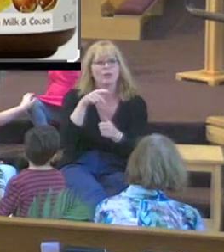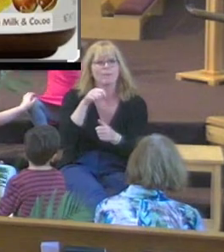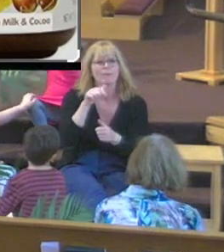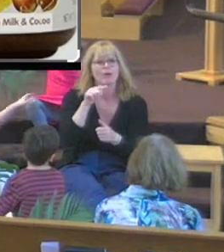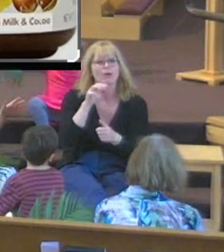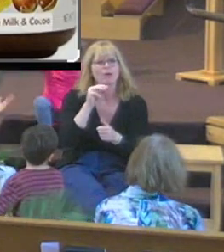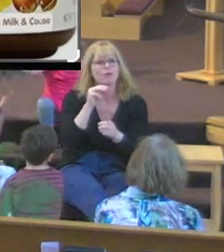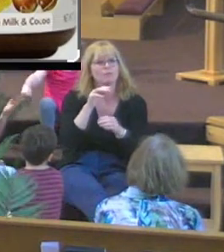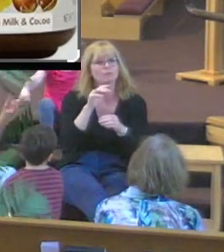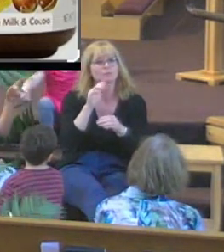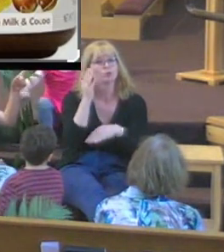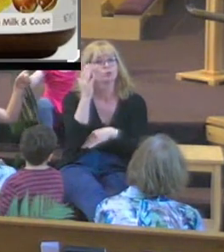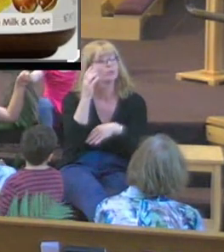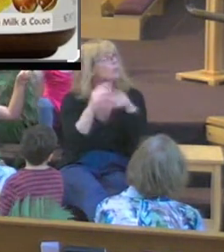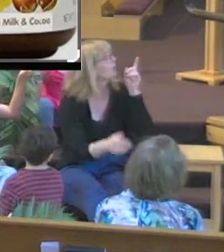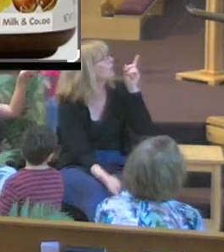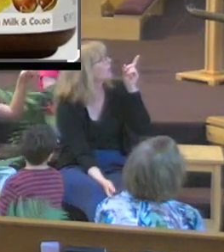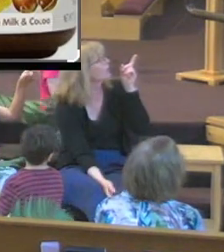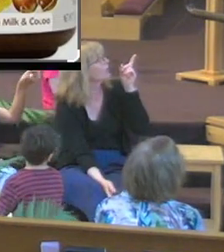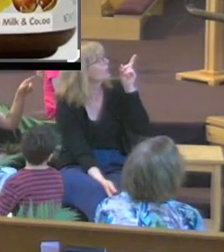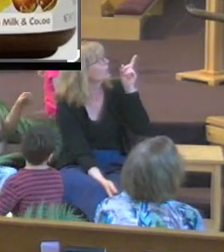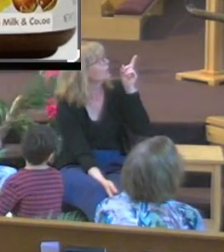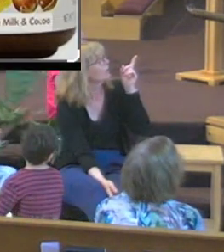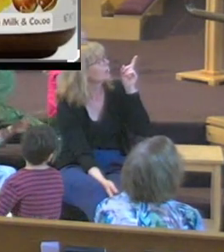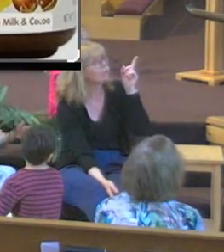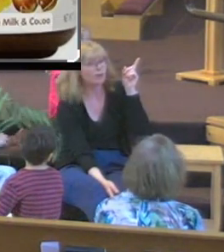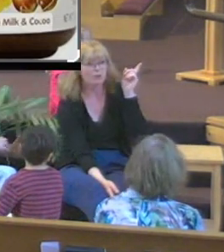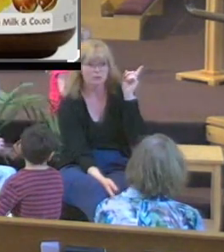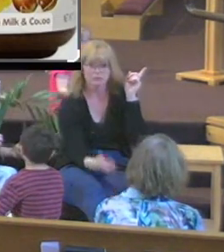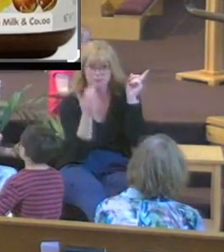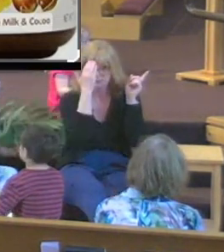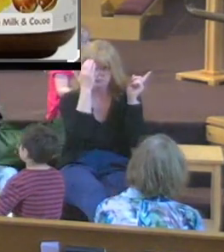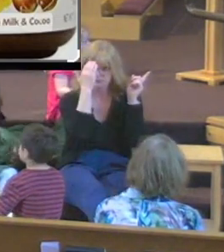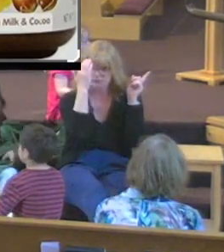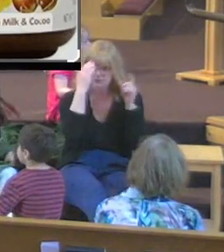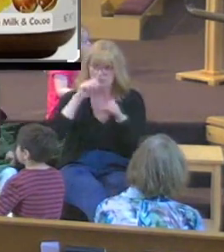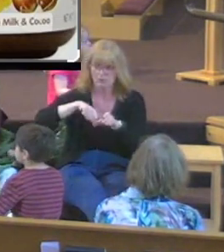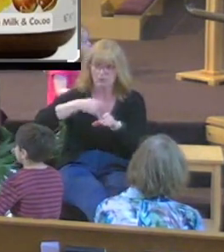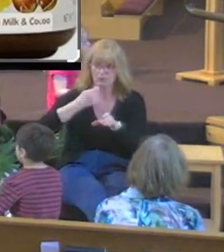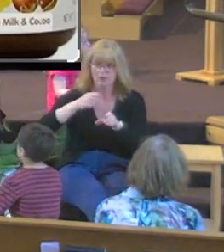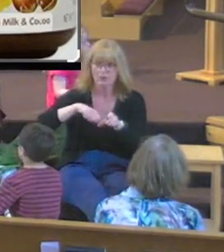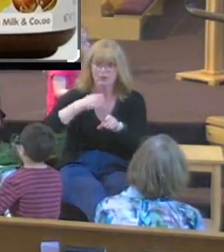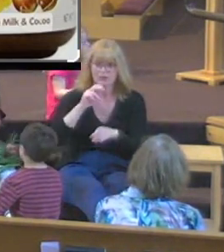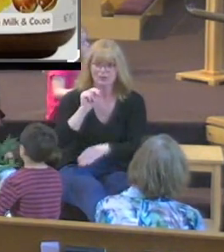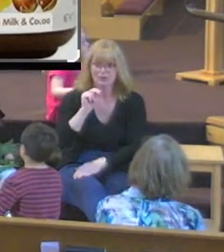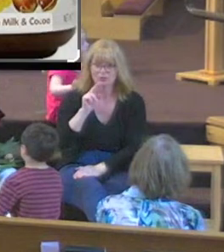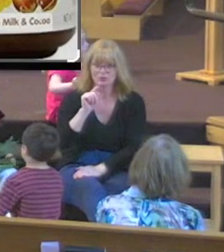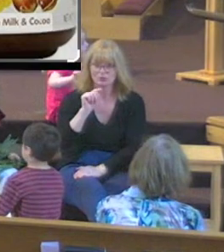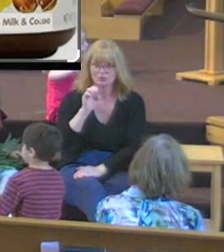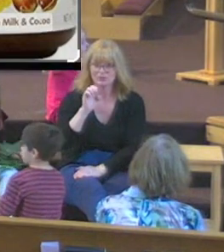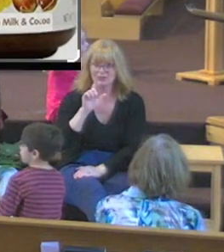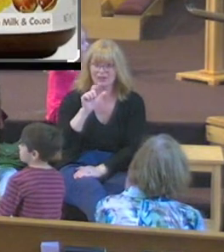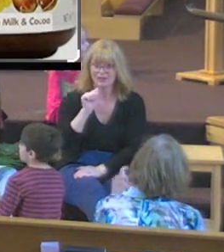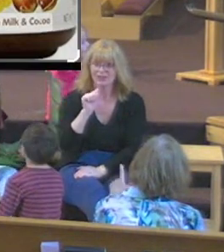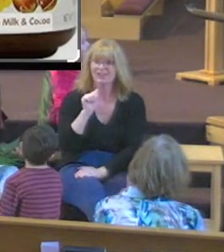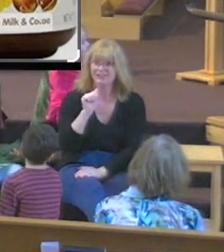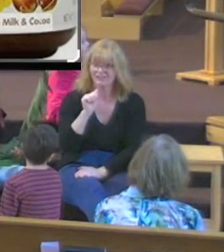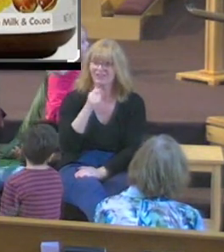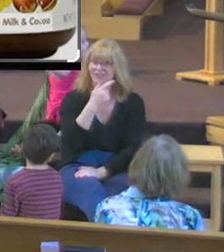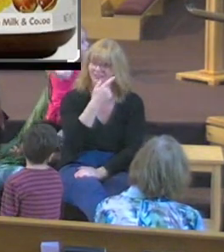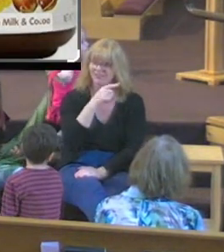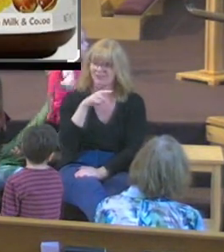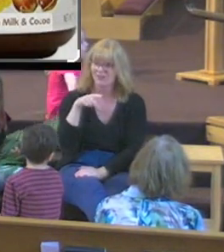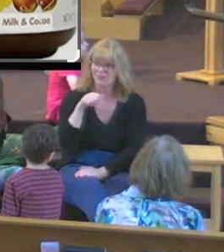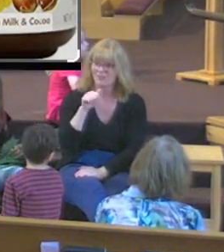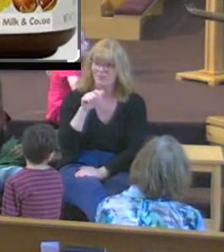Oh, Nutella. Have y'all ever seen Nutella? Is it good? Check it out. It has